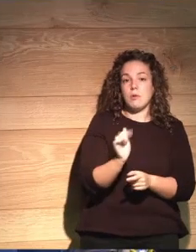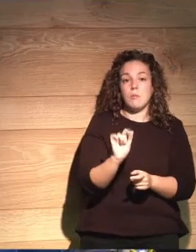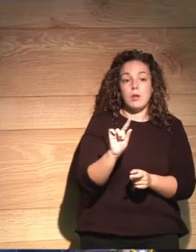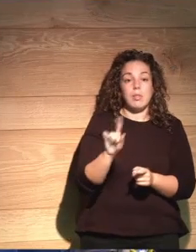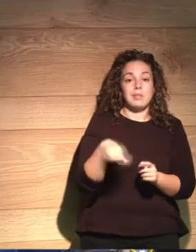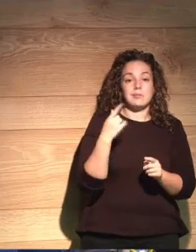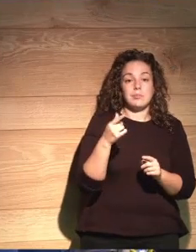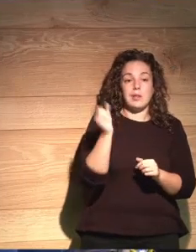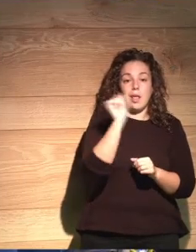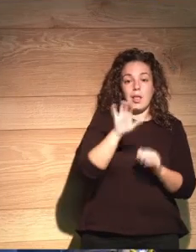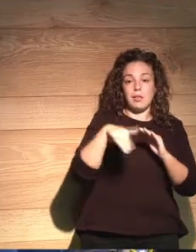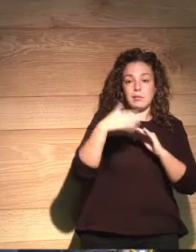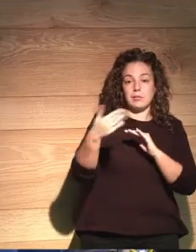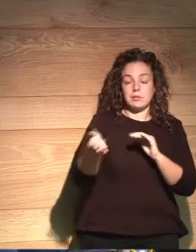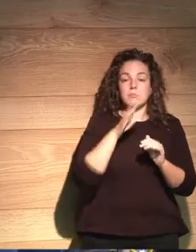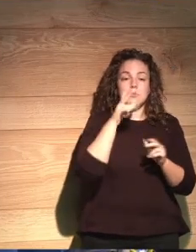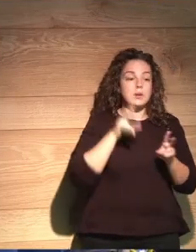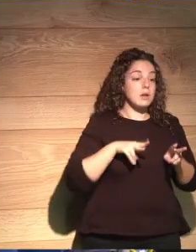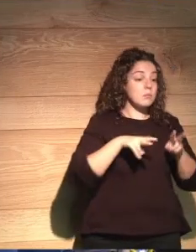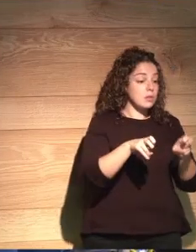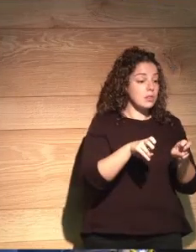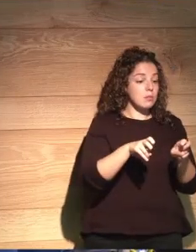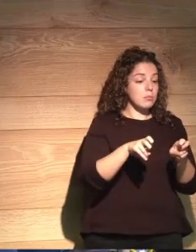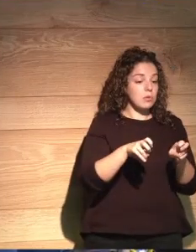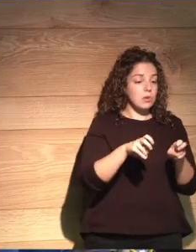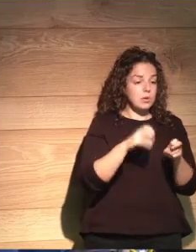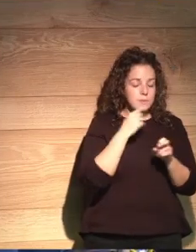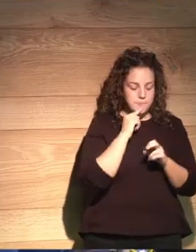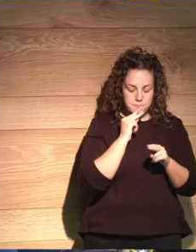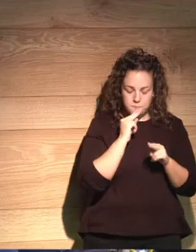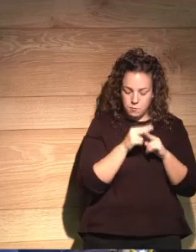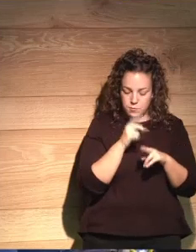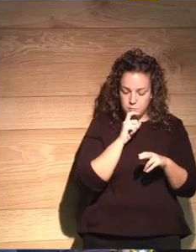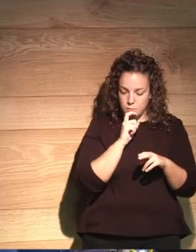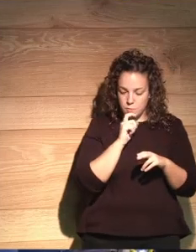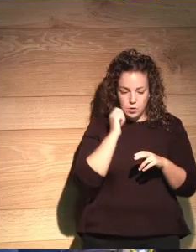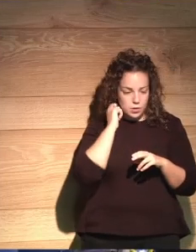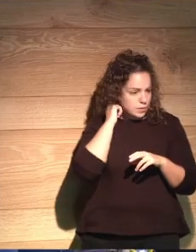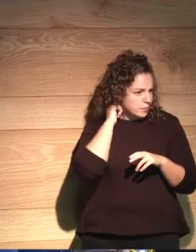and social networks, which was a very good thing at the beginning, but then,